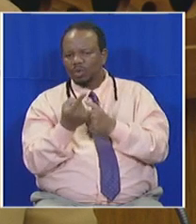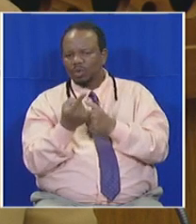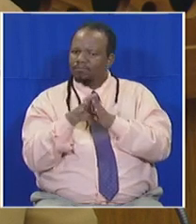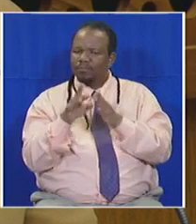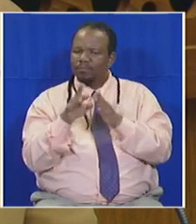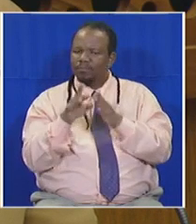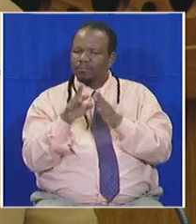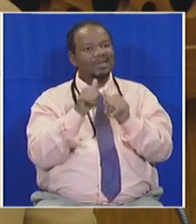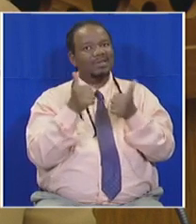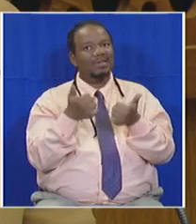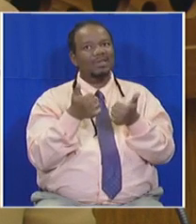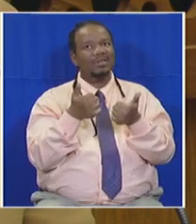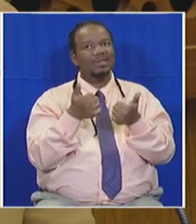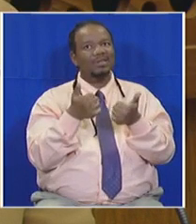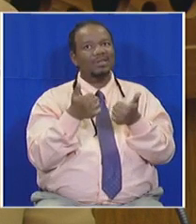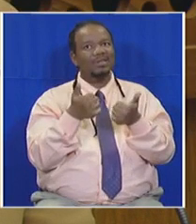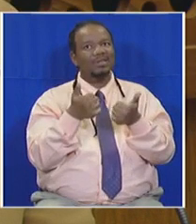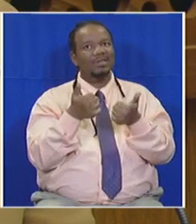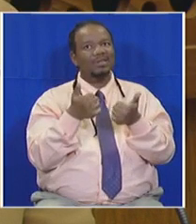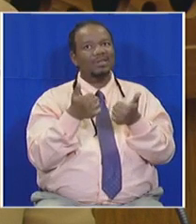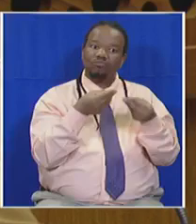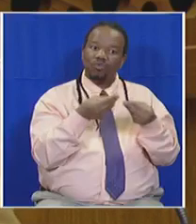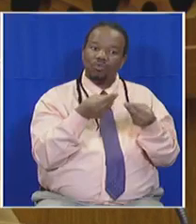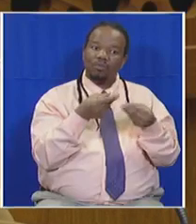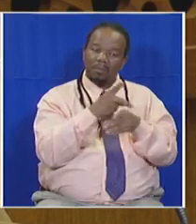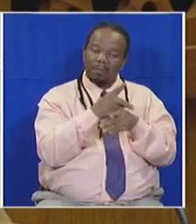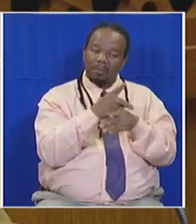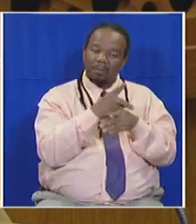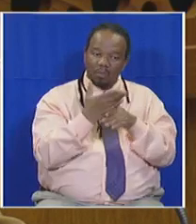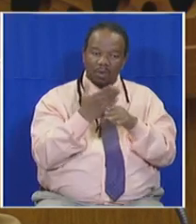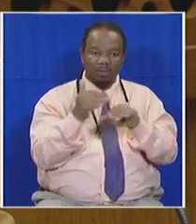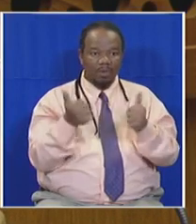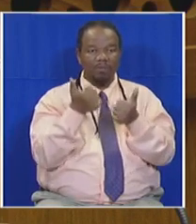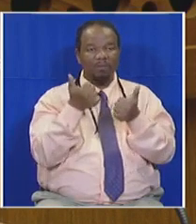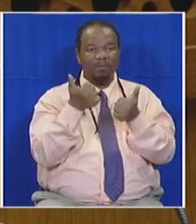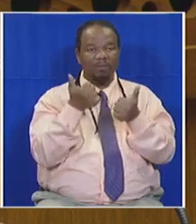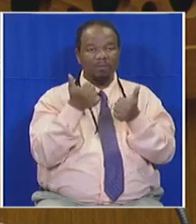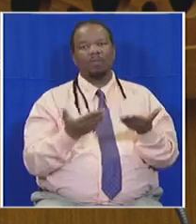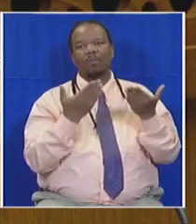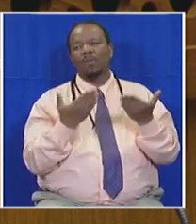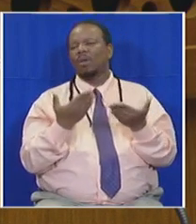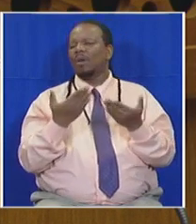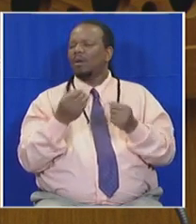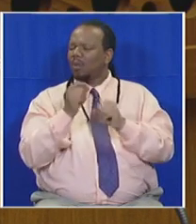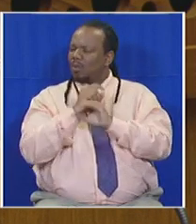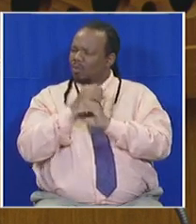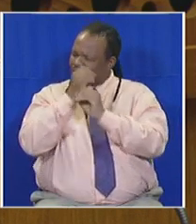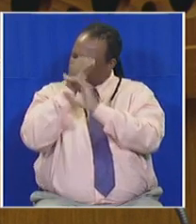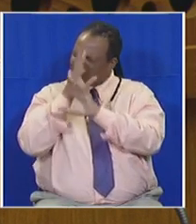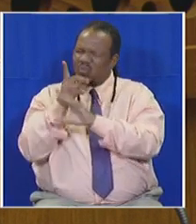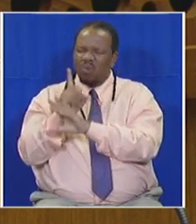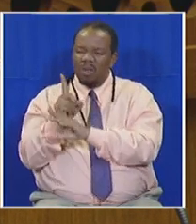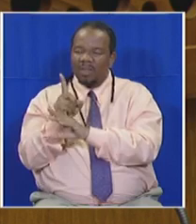of this IUDF. Our mission is to improve quality of people's life.